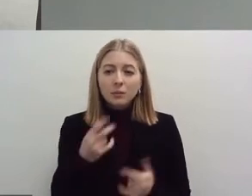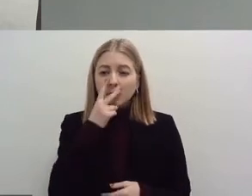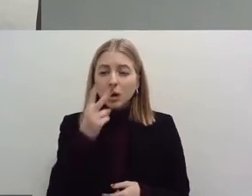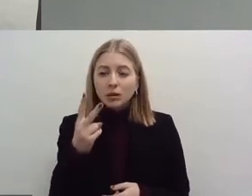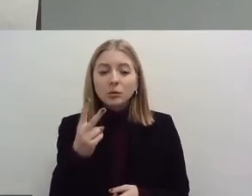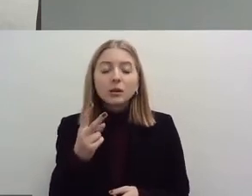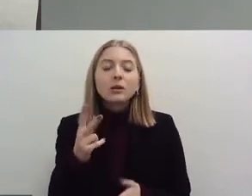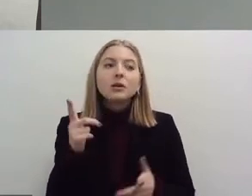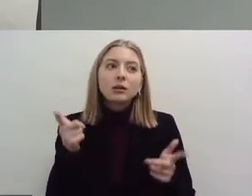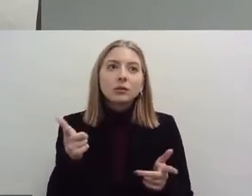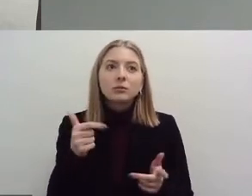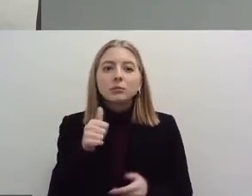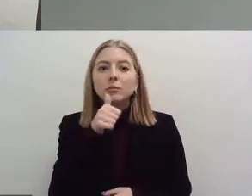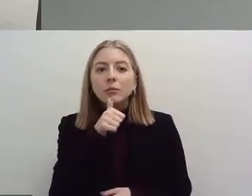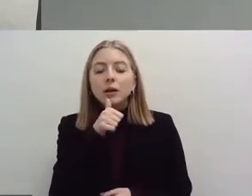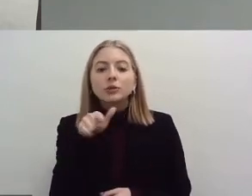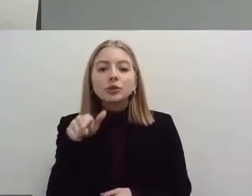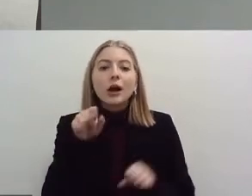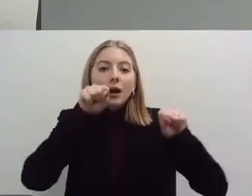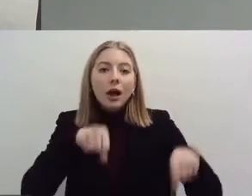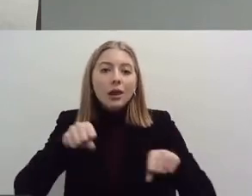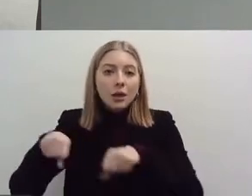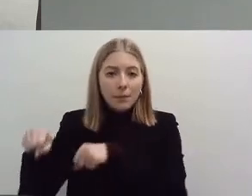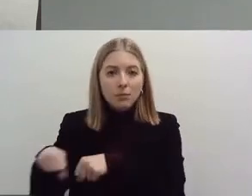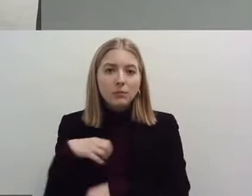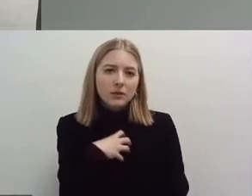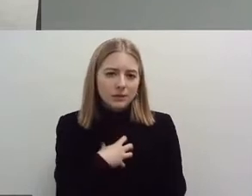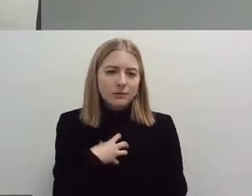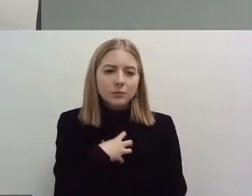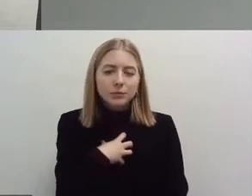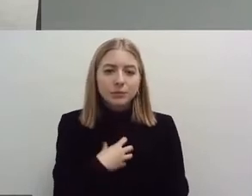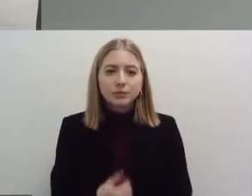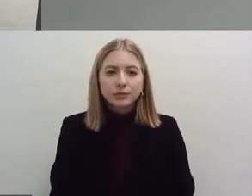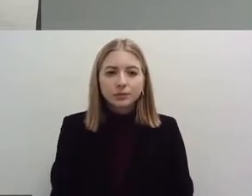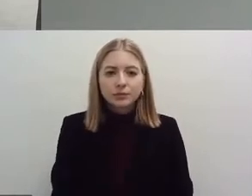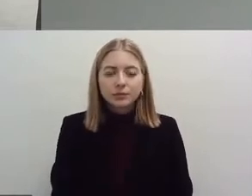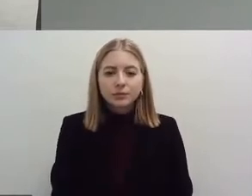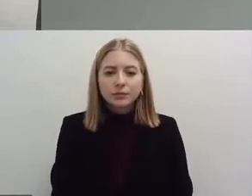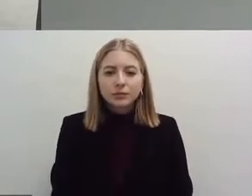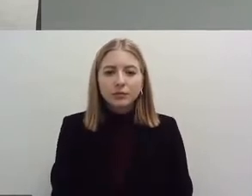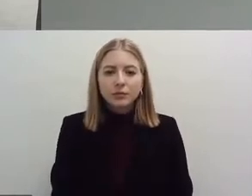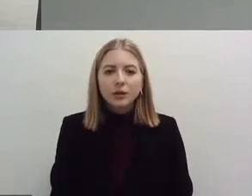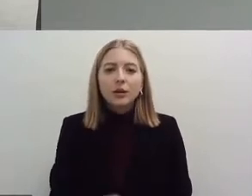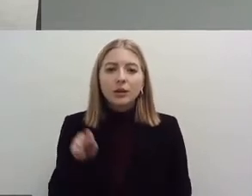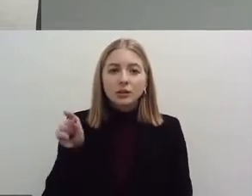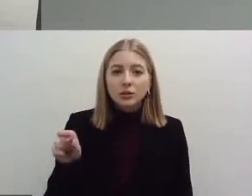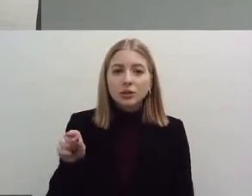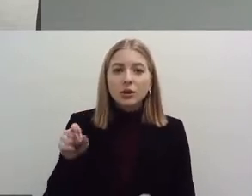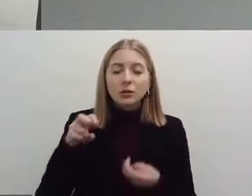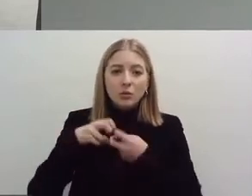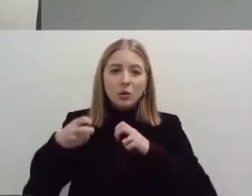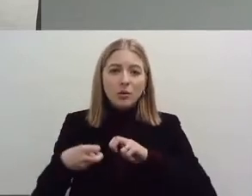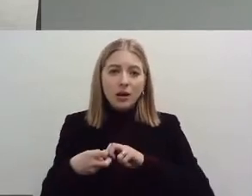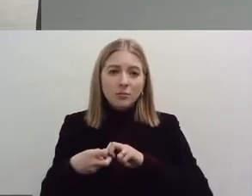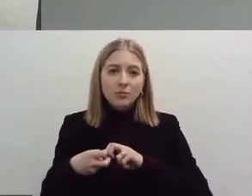also, it's almost a universal issue in many countries, including the Nordic countries and the Baltic countries.